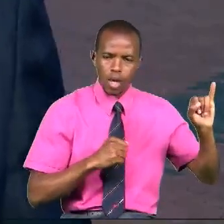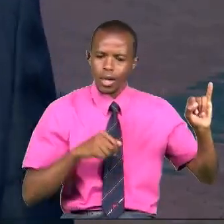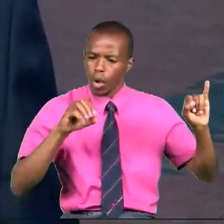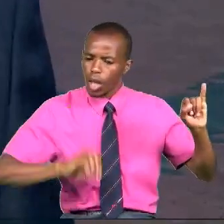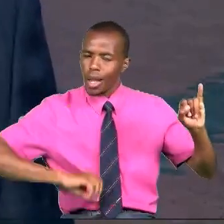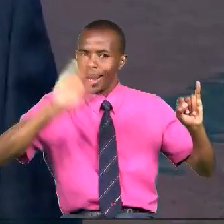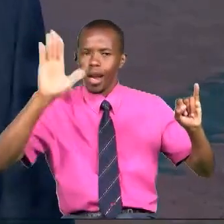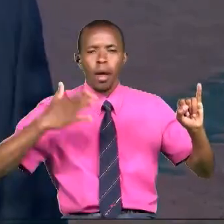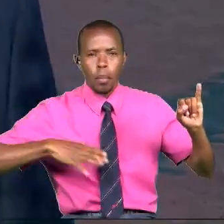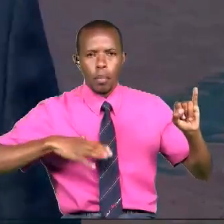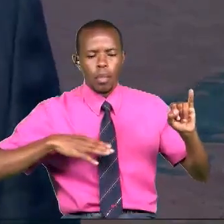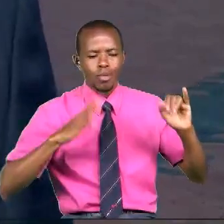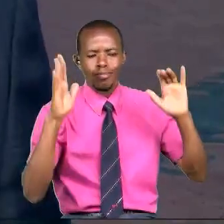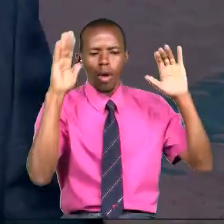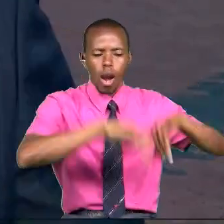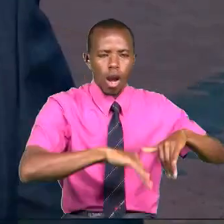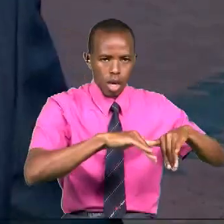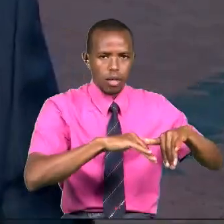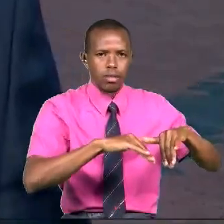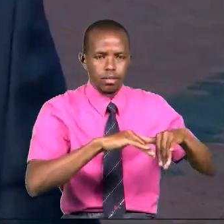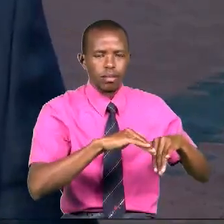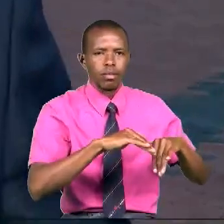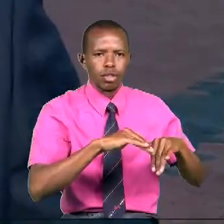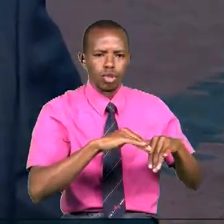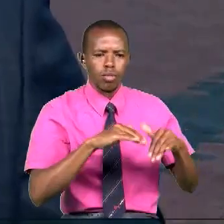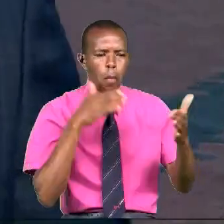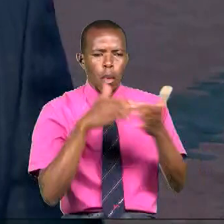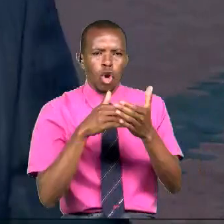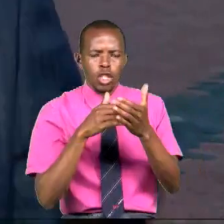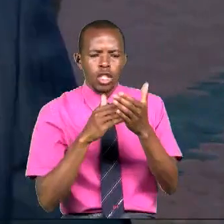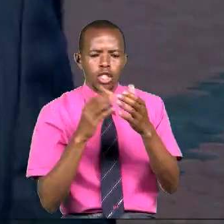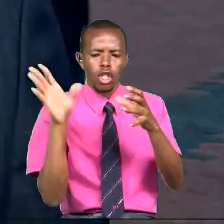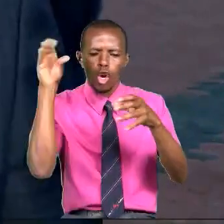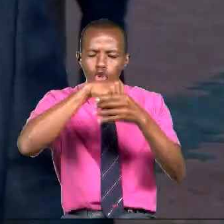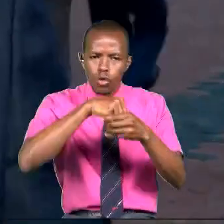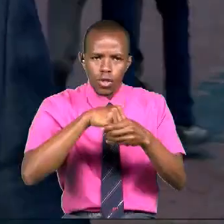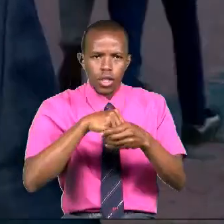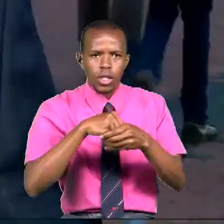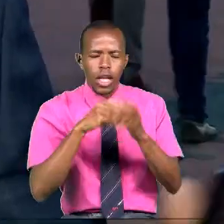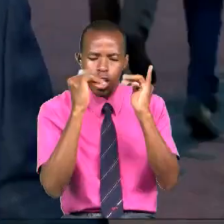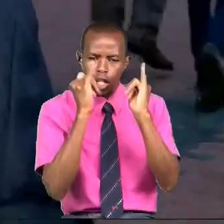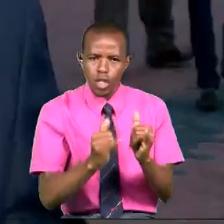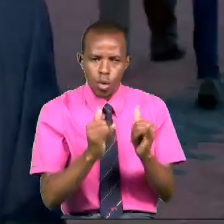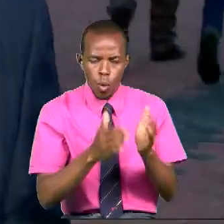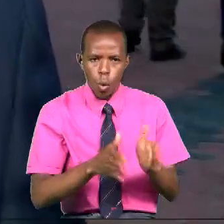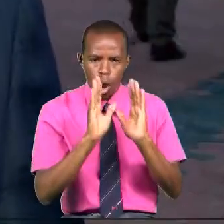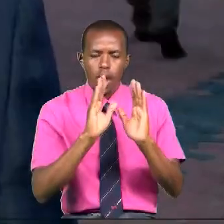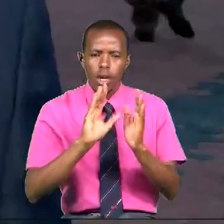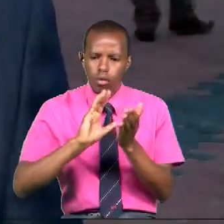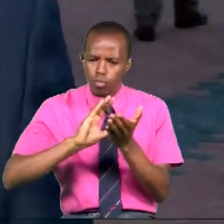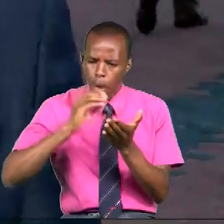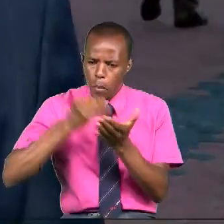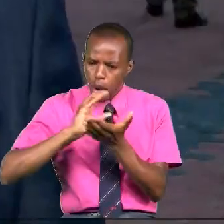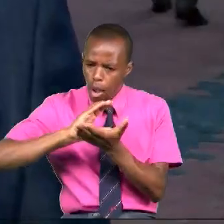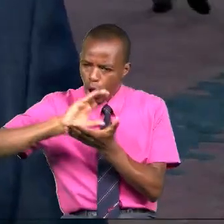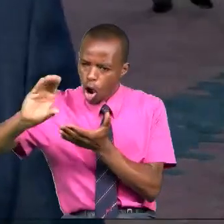that the people who frustrated his effort to bring in inclusivity, to bring in new order, particularly taking more money for devolution, were